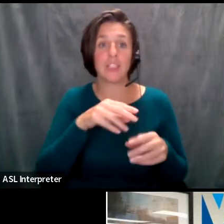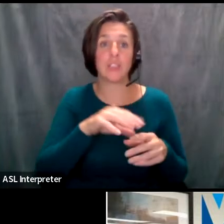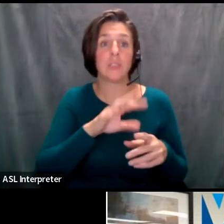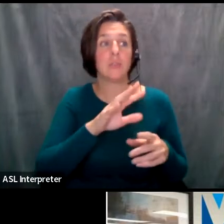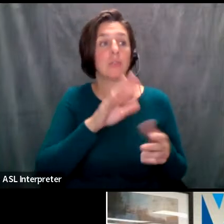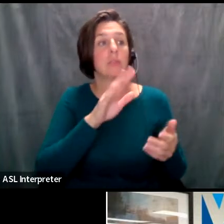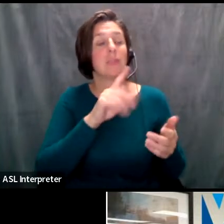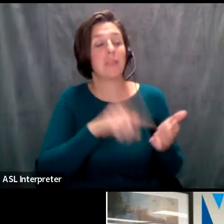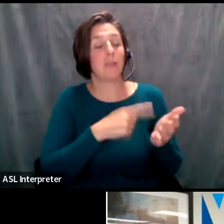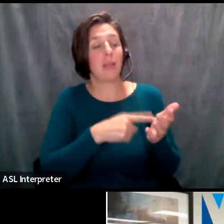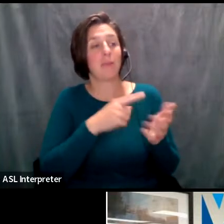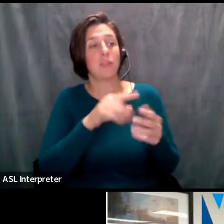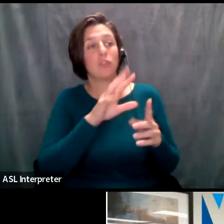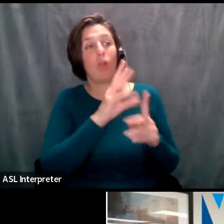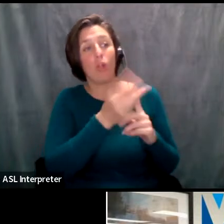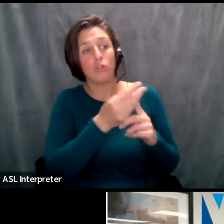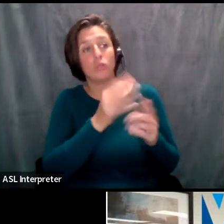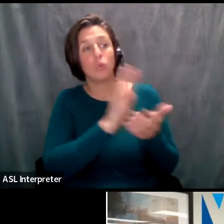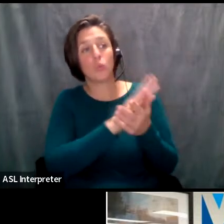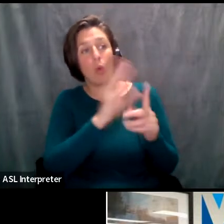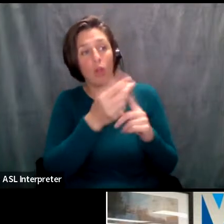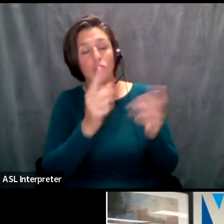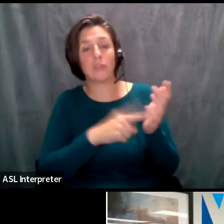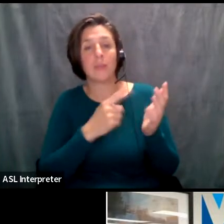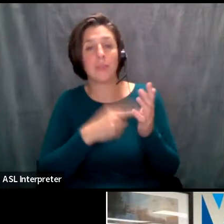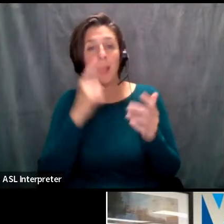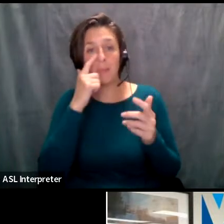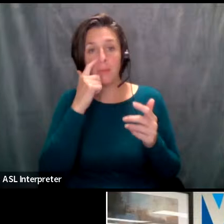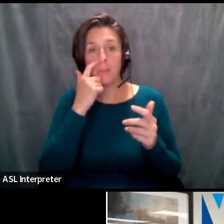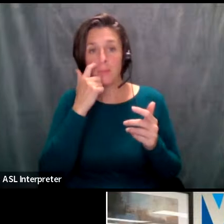culture sometimes. And I don't want to